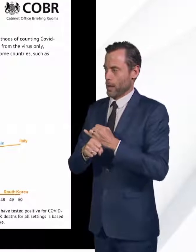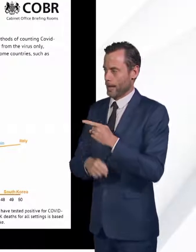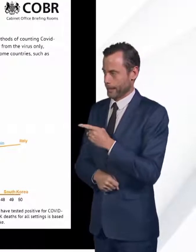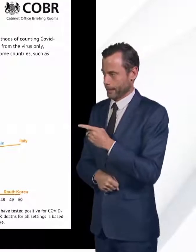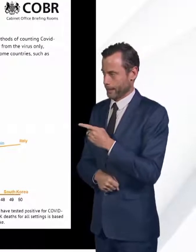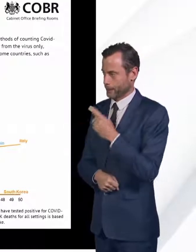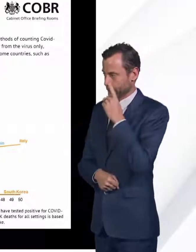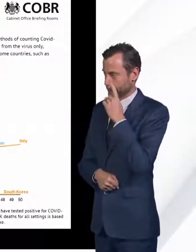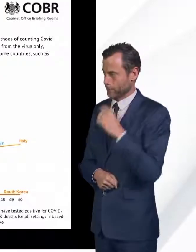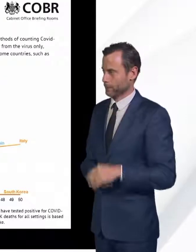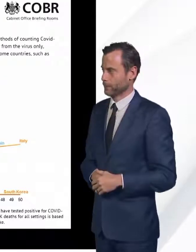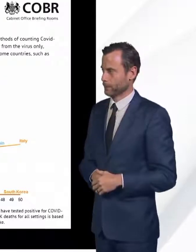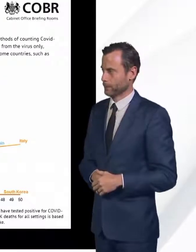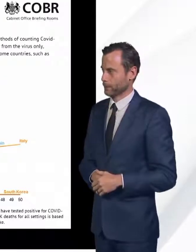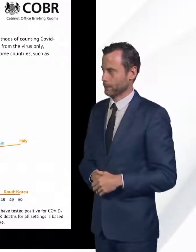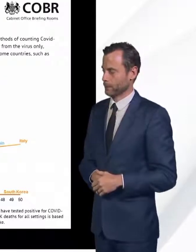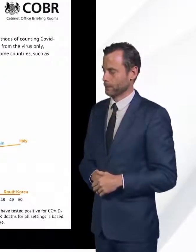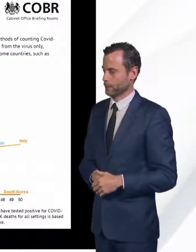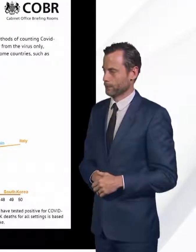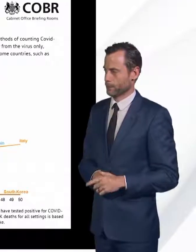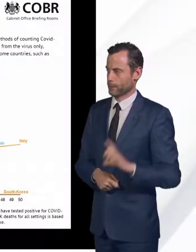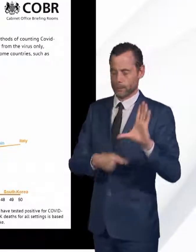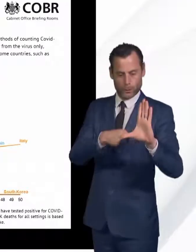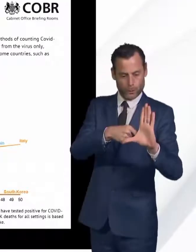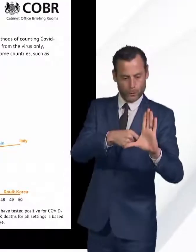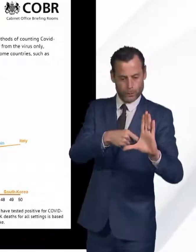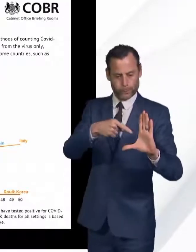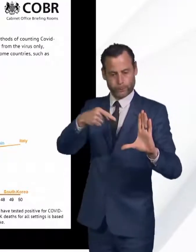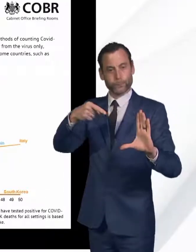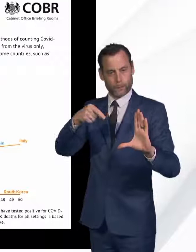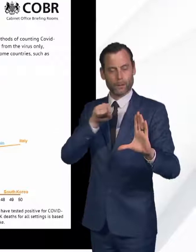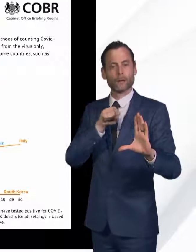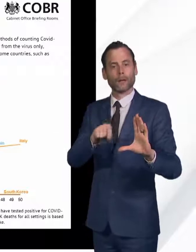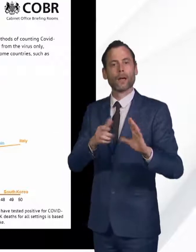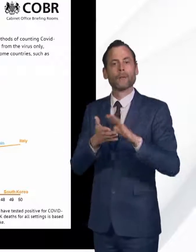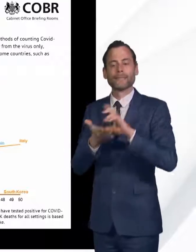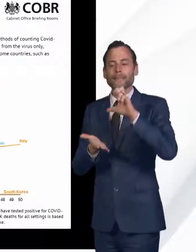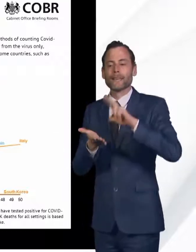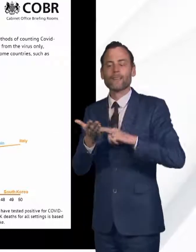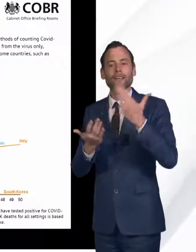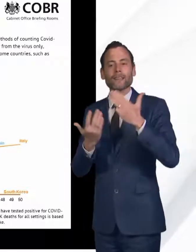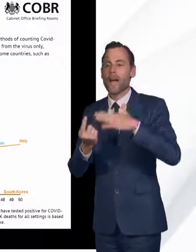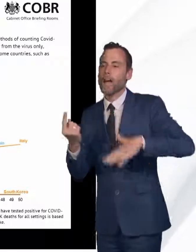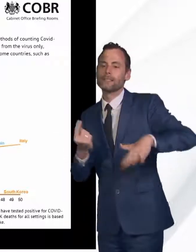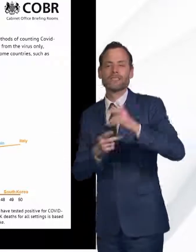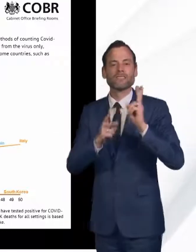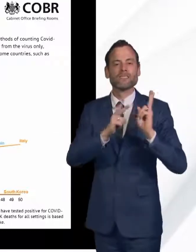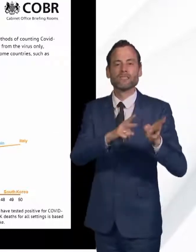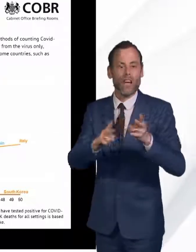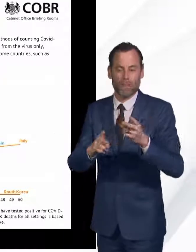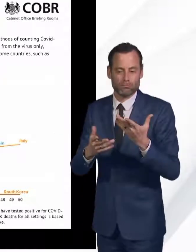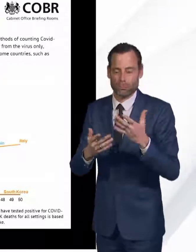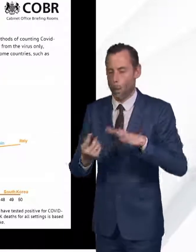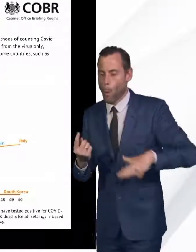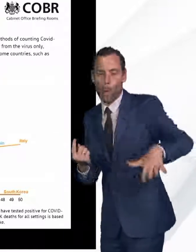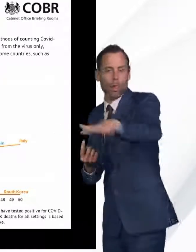is people who have died with COVID in the UK in all settings. And not surprisingly, if you count